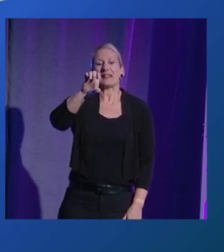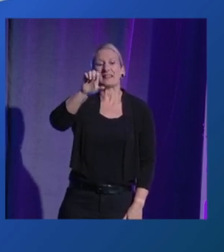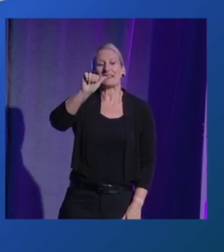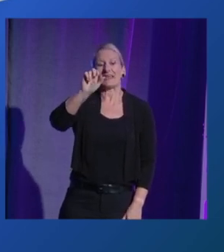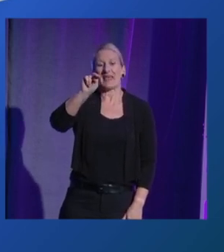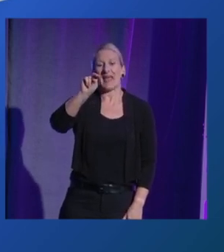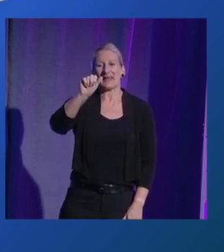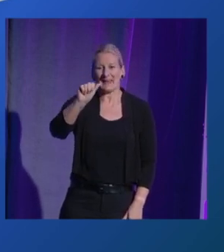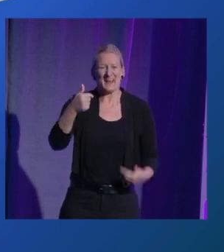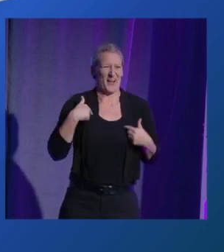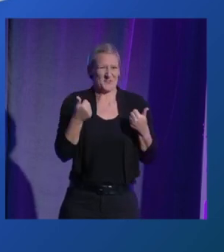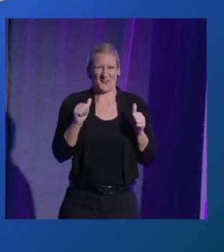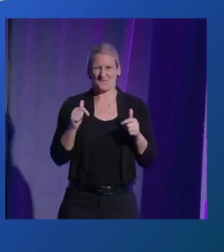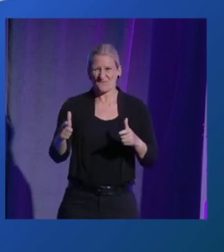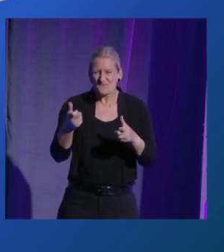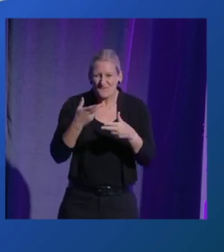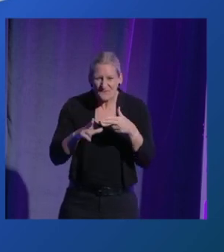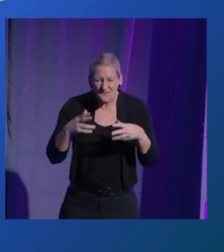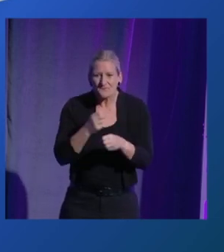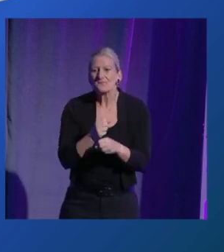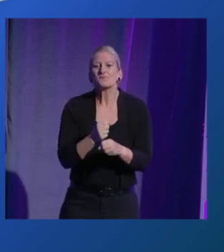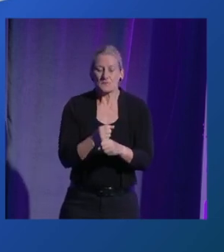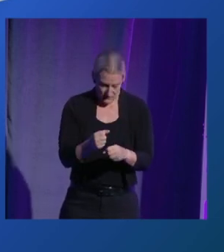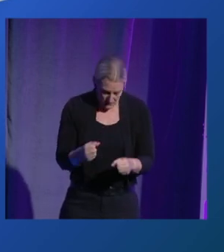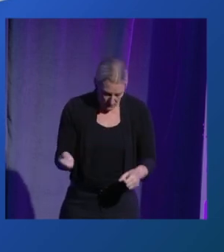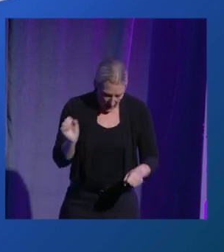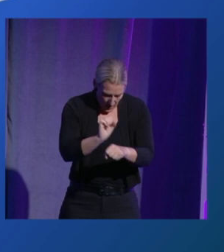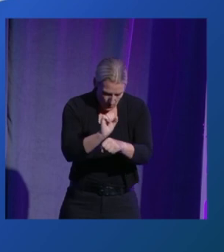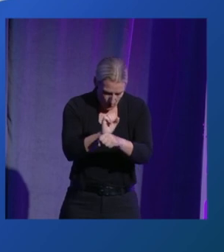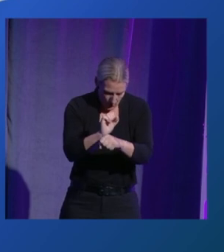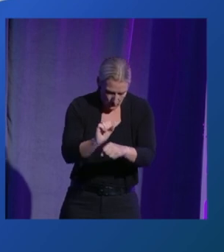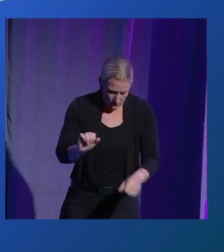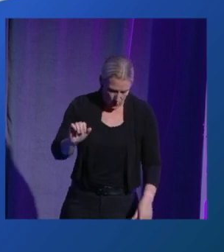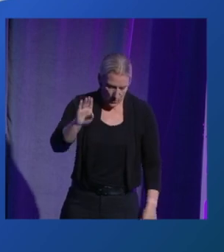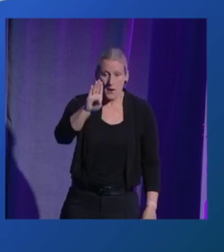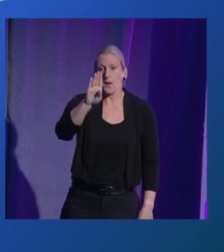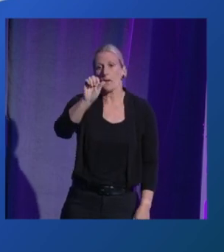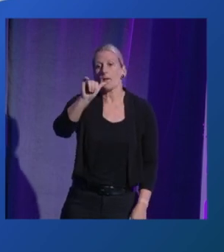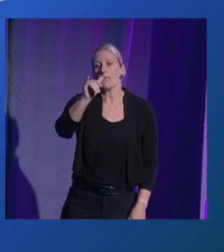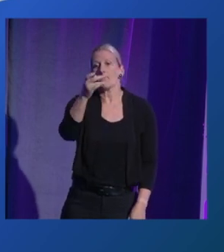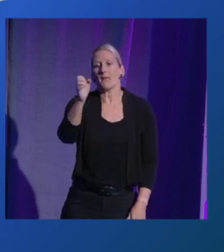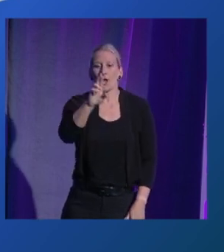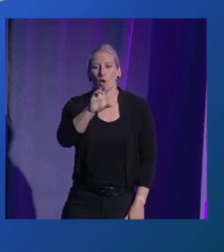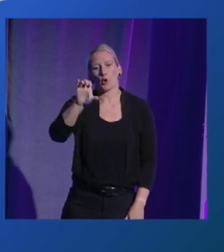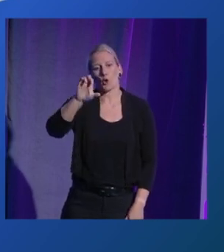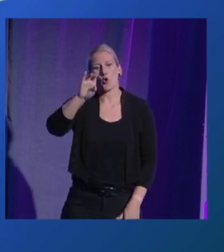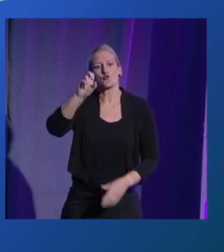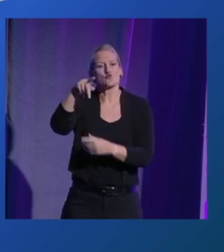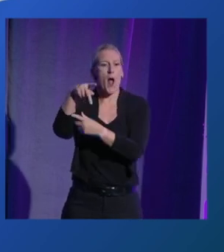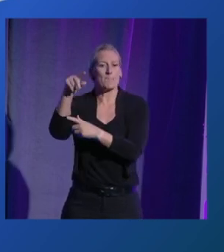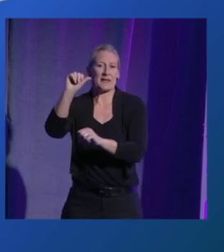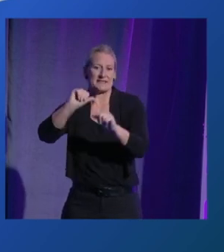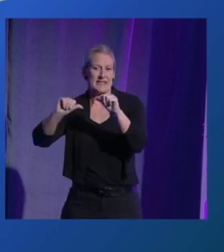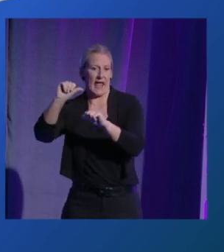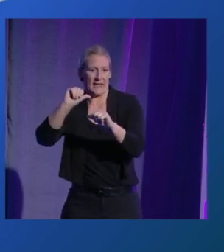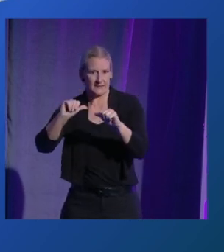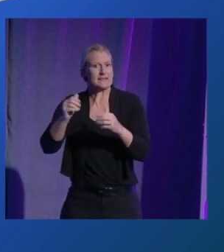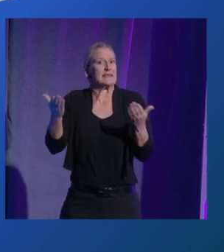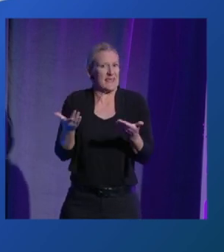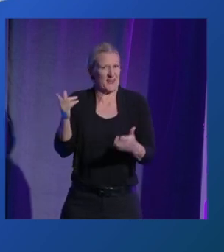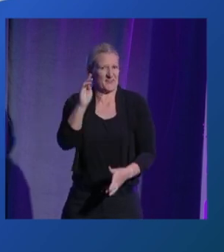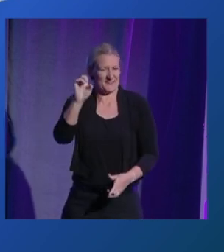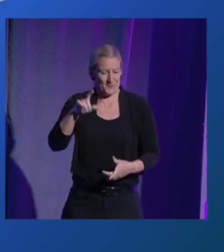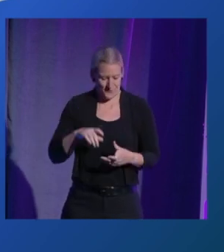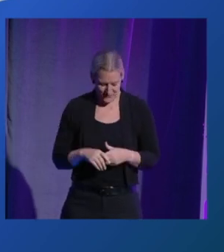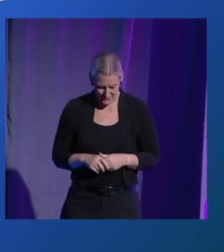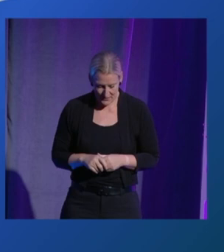of data for digital farming Solutions at beay crop science uh located here in St Louis beay is arguably